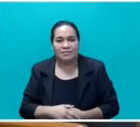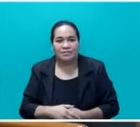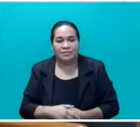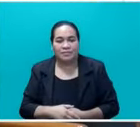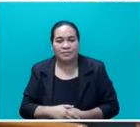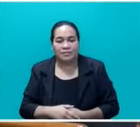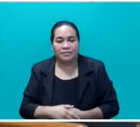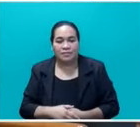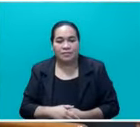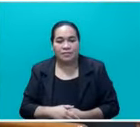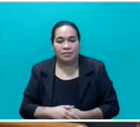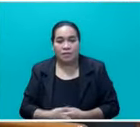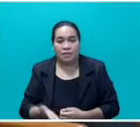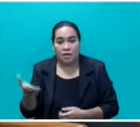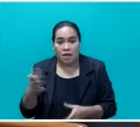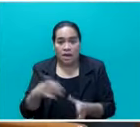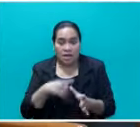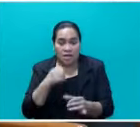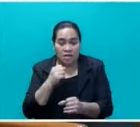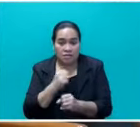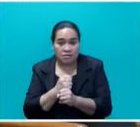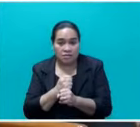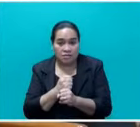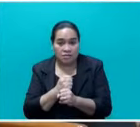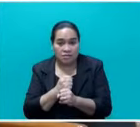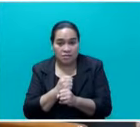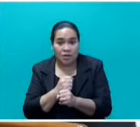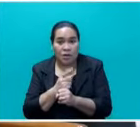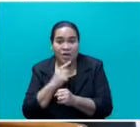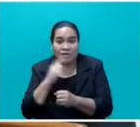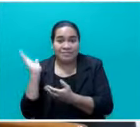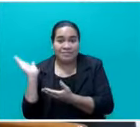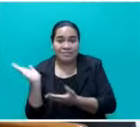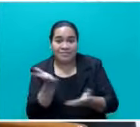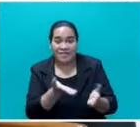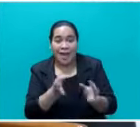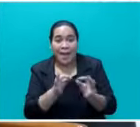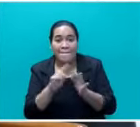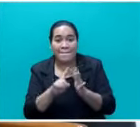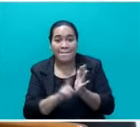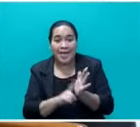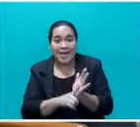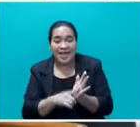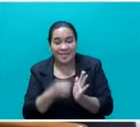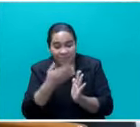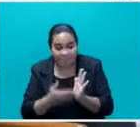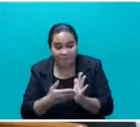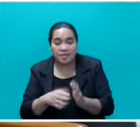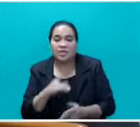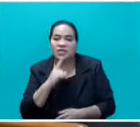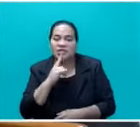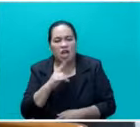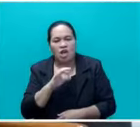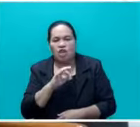the Honorable Attorney General when he presented the bill, he said that it is not going to affect